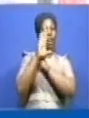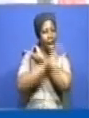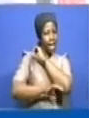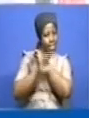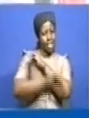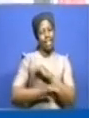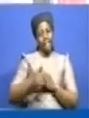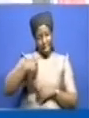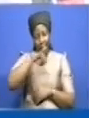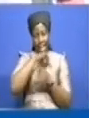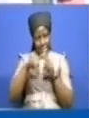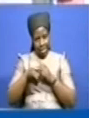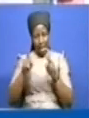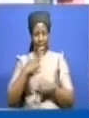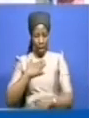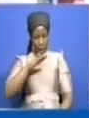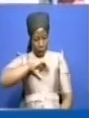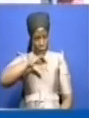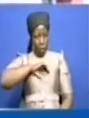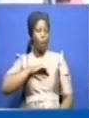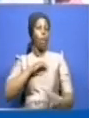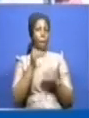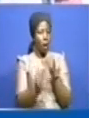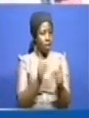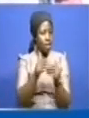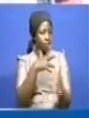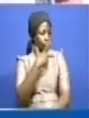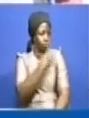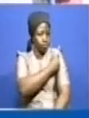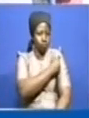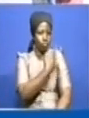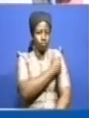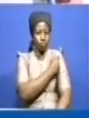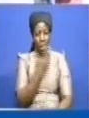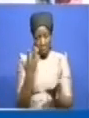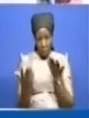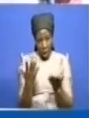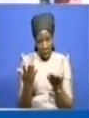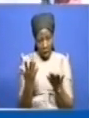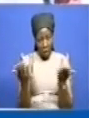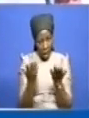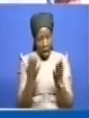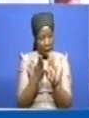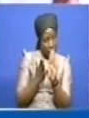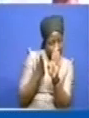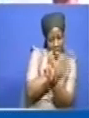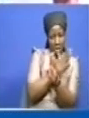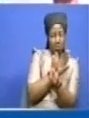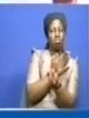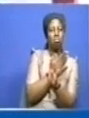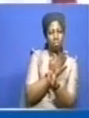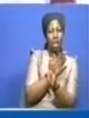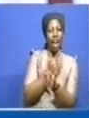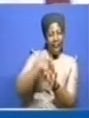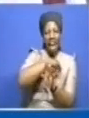own process of vaccination, whereas previously we would probably have had to wait for years and years while